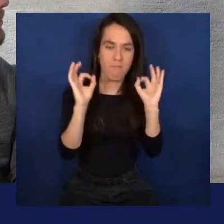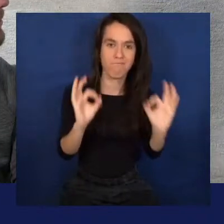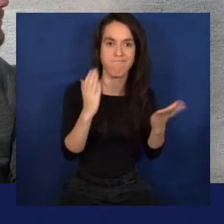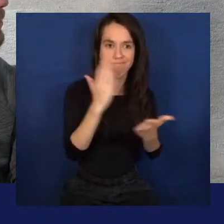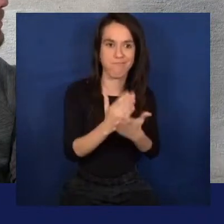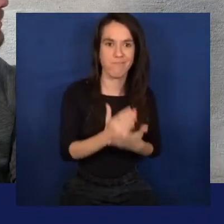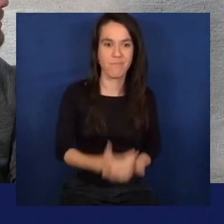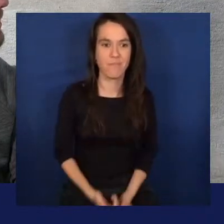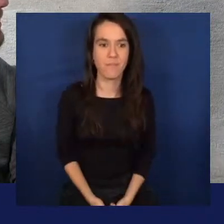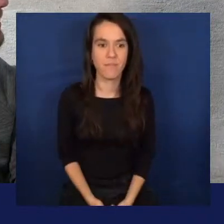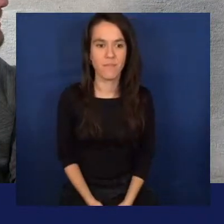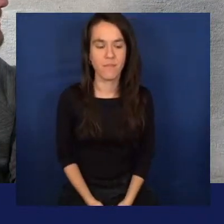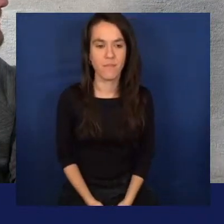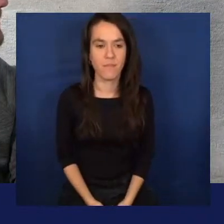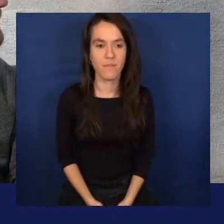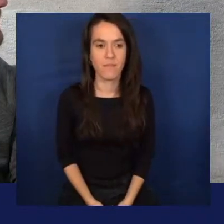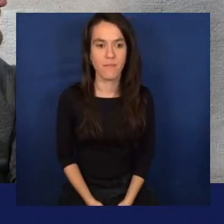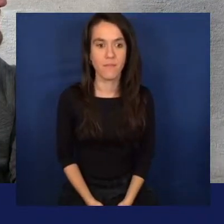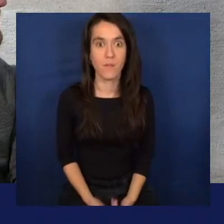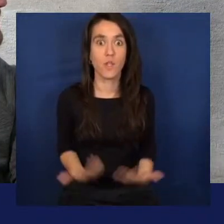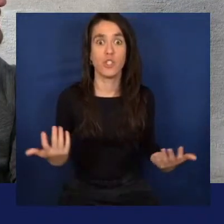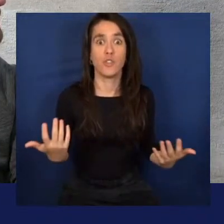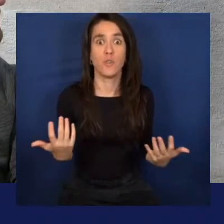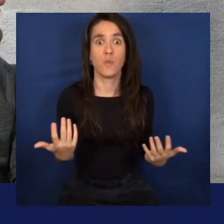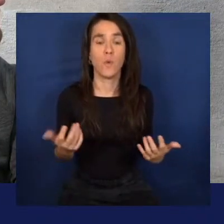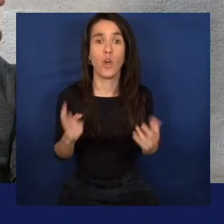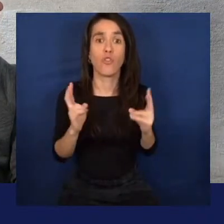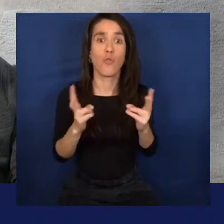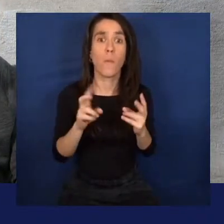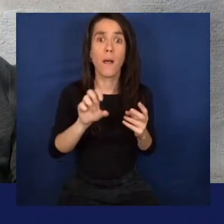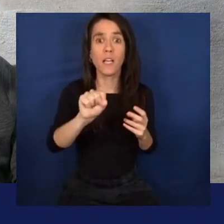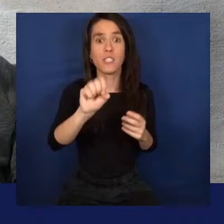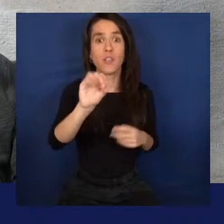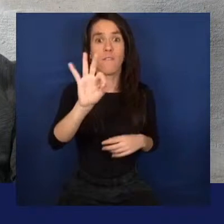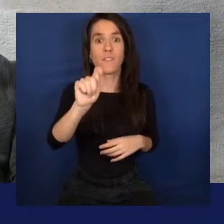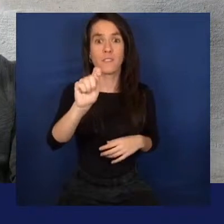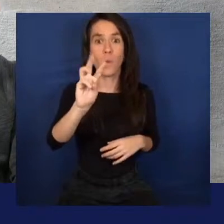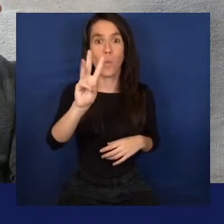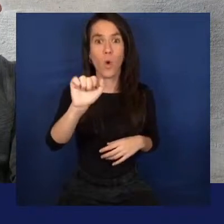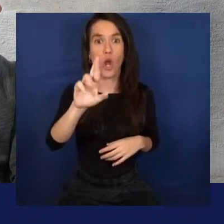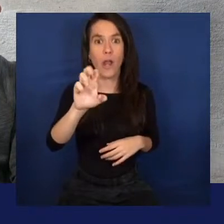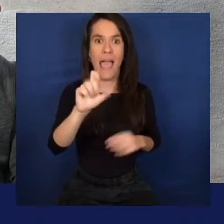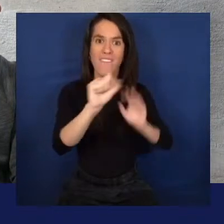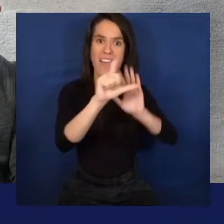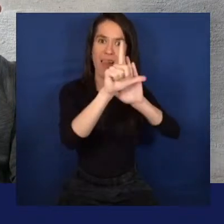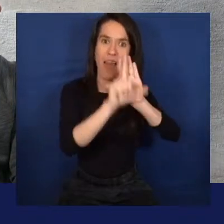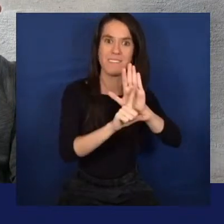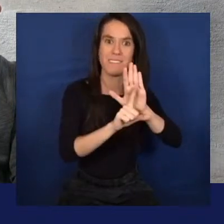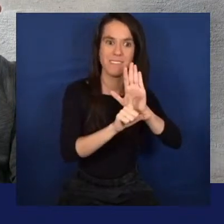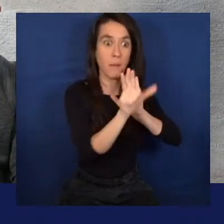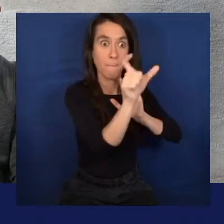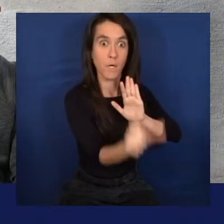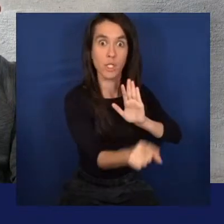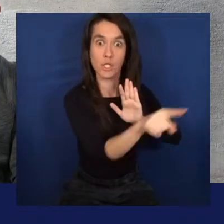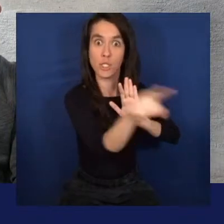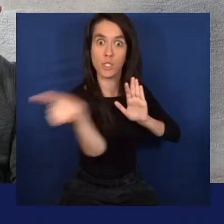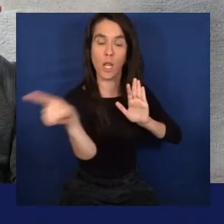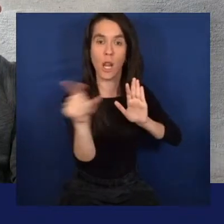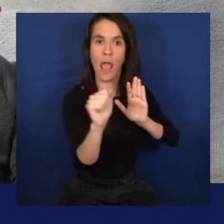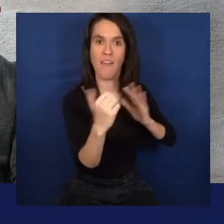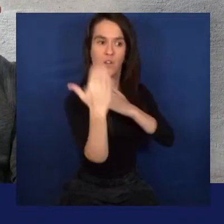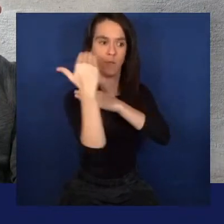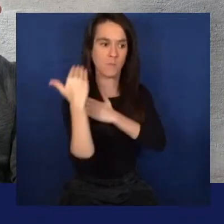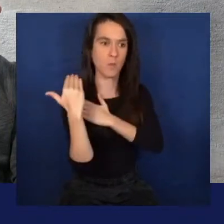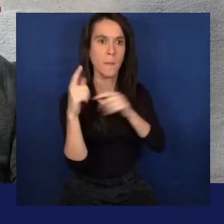understand, software, through the end user license agreement, has obviated that responsibility, and for